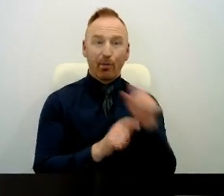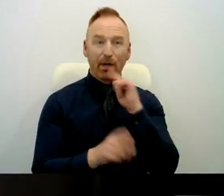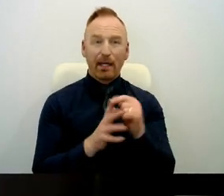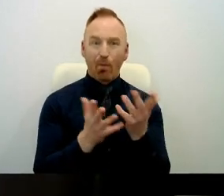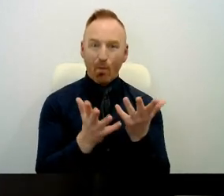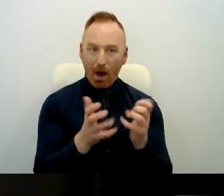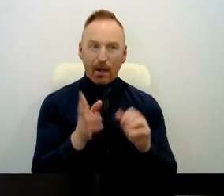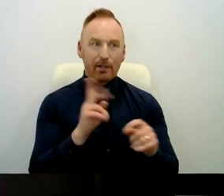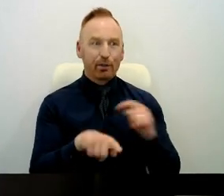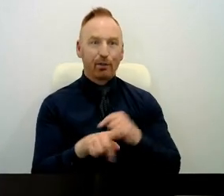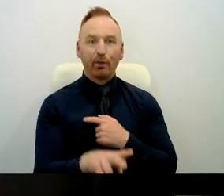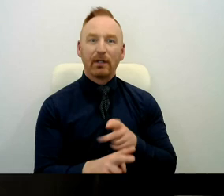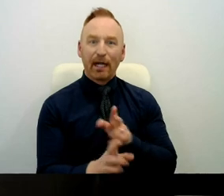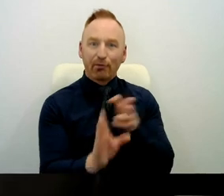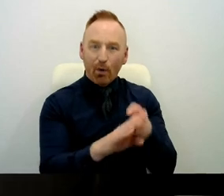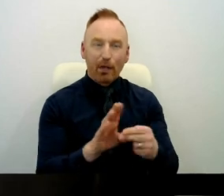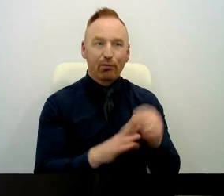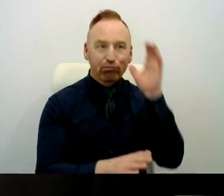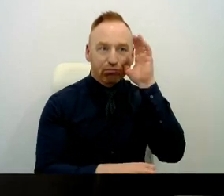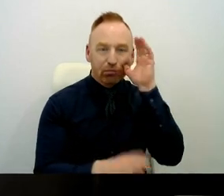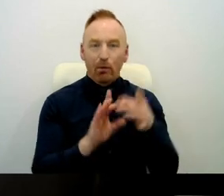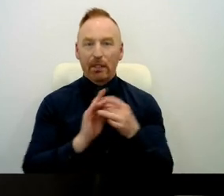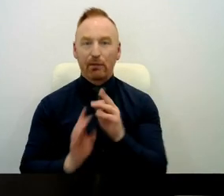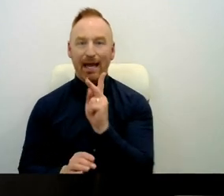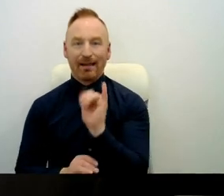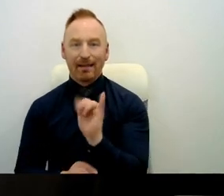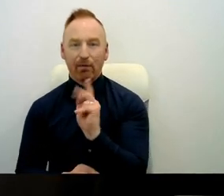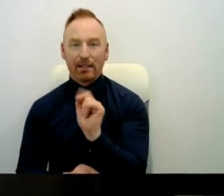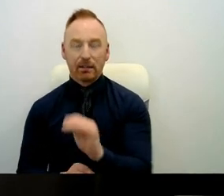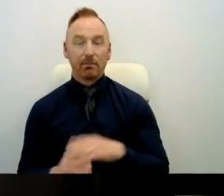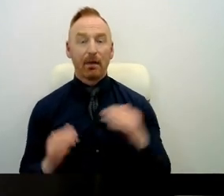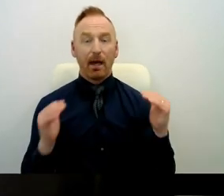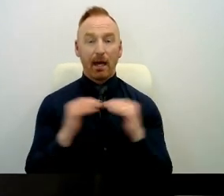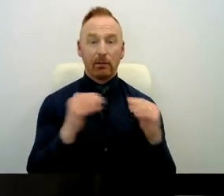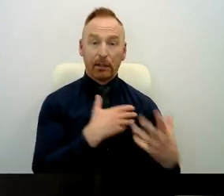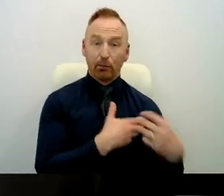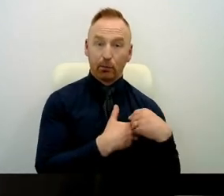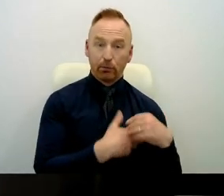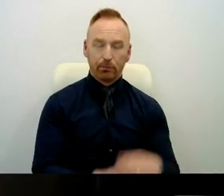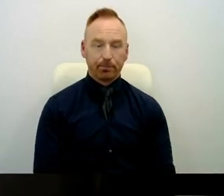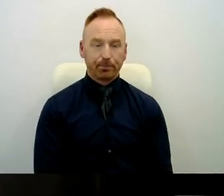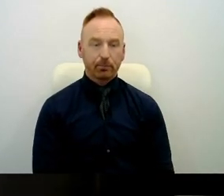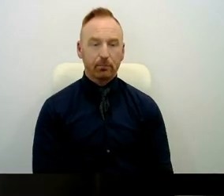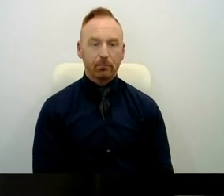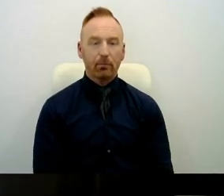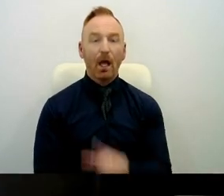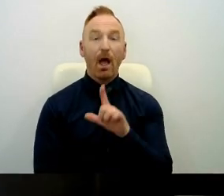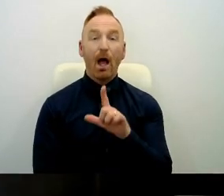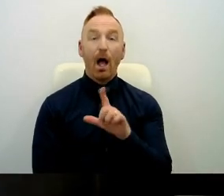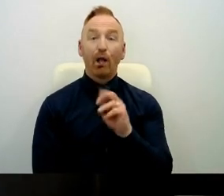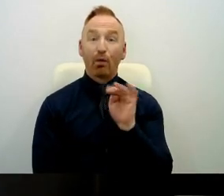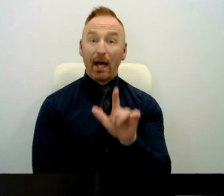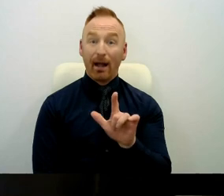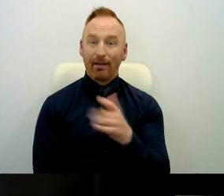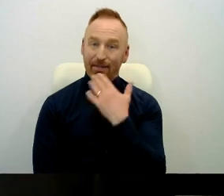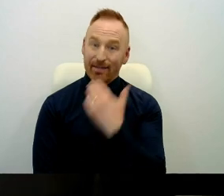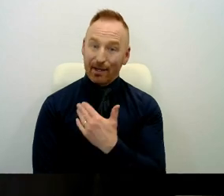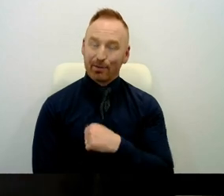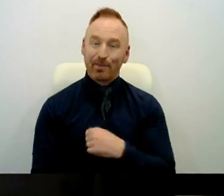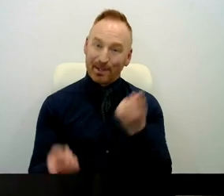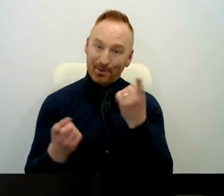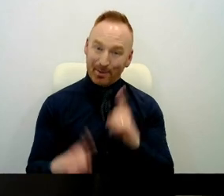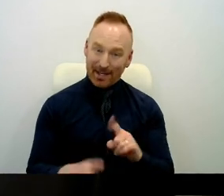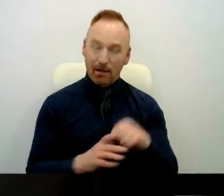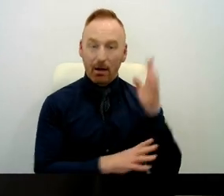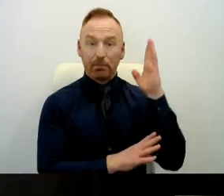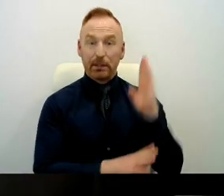and sought-after lecturer and clinician in the areas of anti-racism, equity, and inclusion. Laurelle, I want to thank you so much for